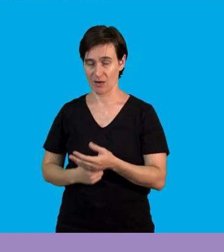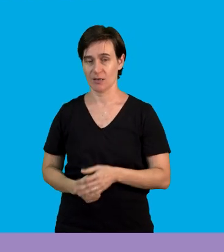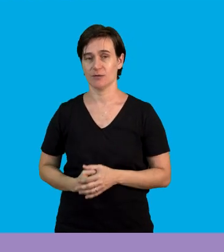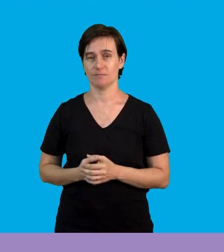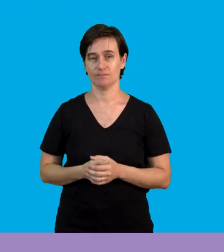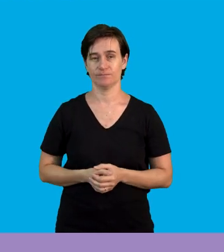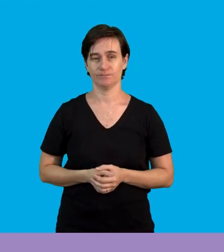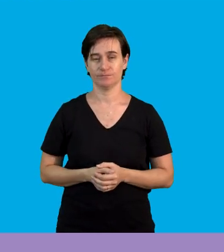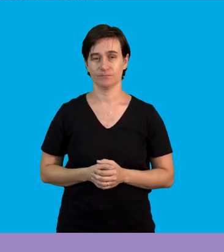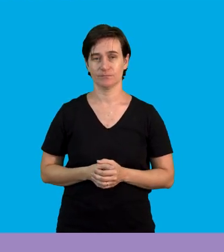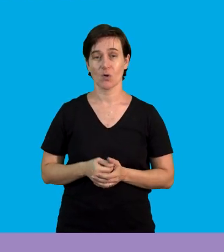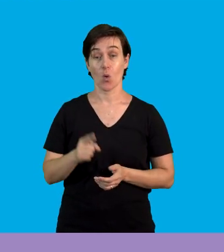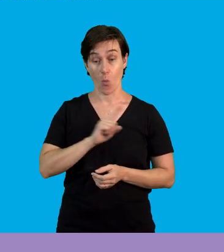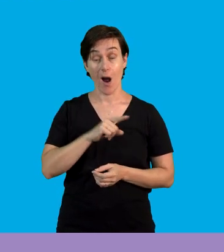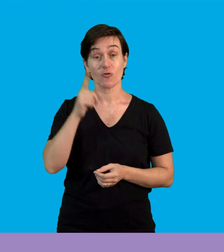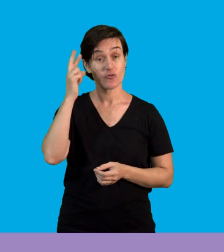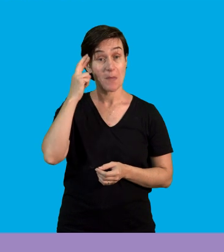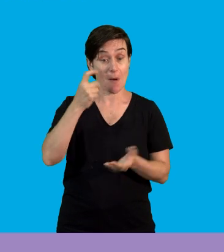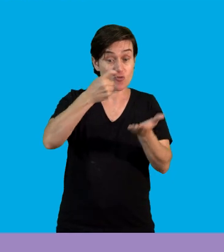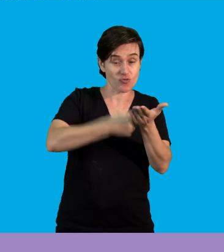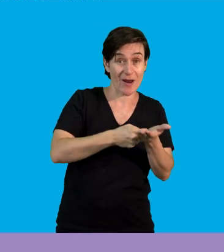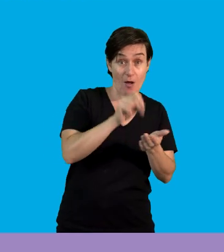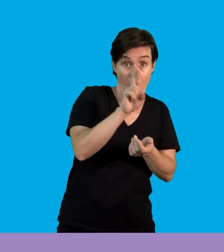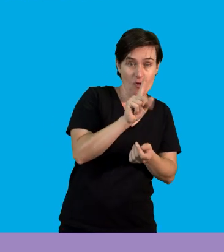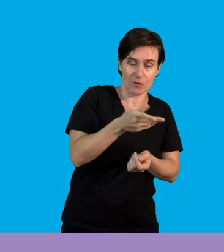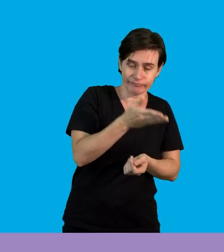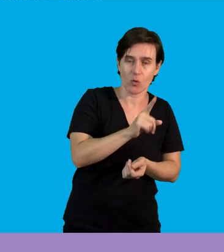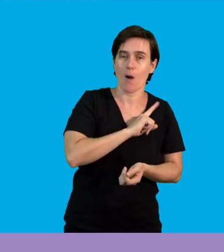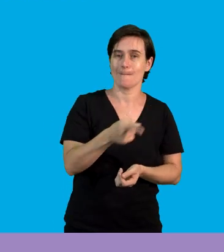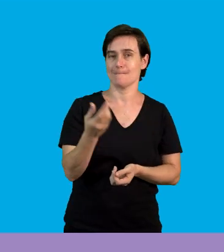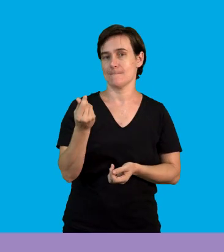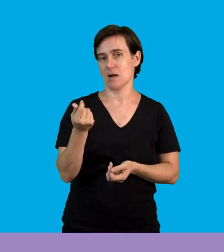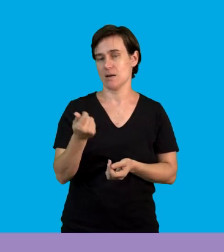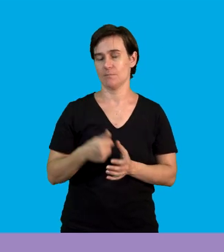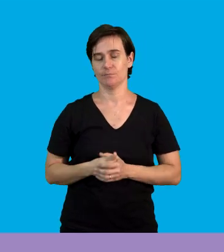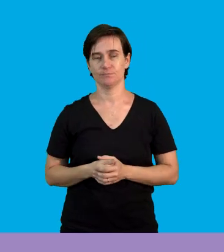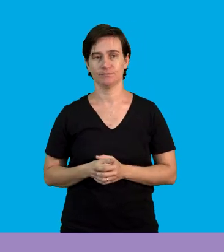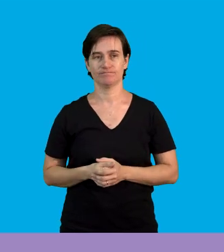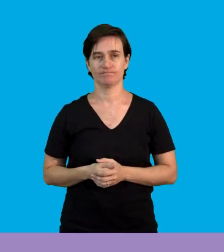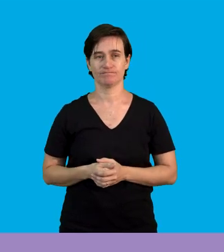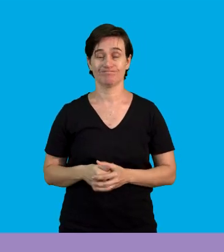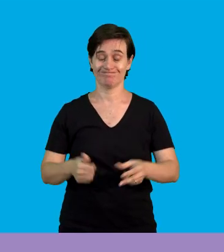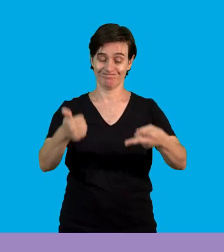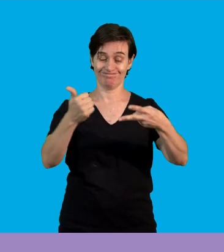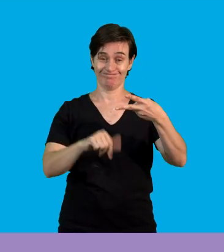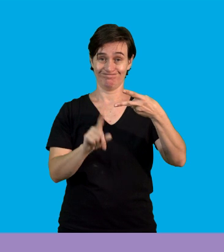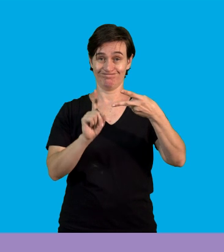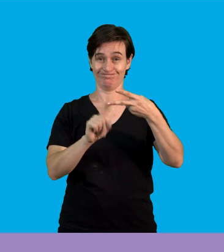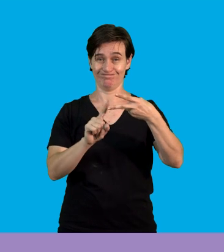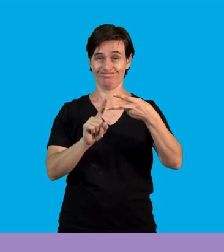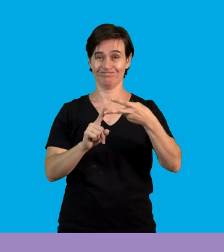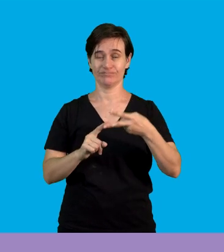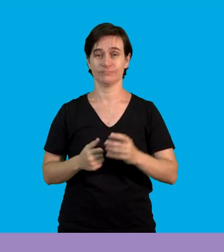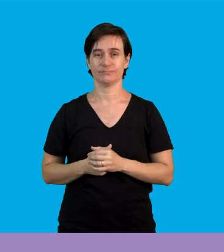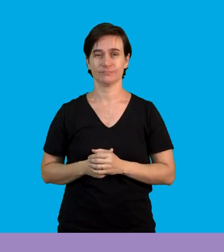4,090 rands. Because we are dealing with money, the unit must show. All right, let's look at the